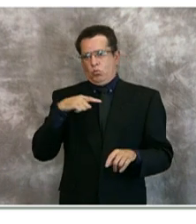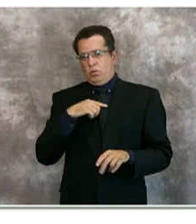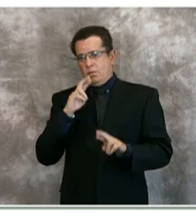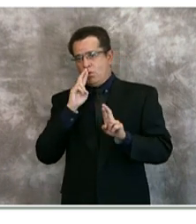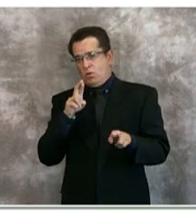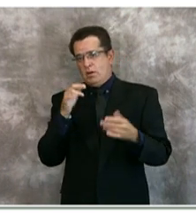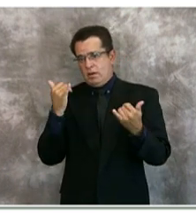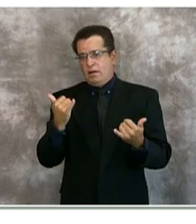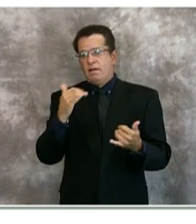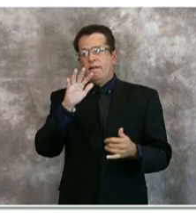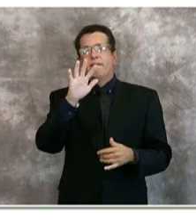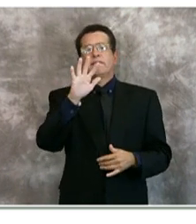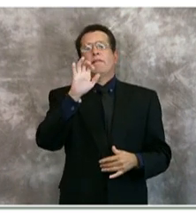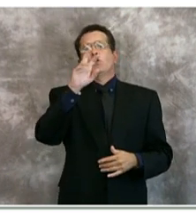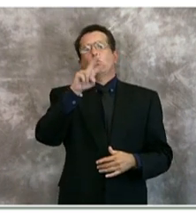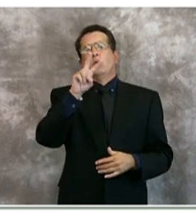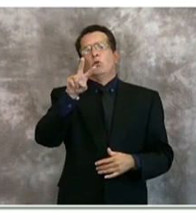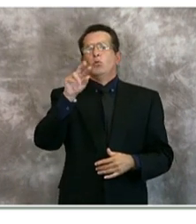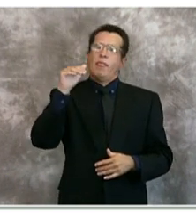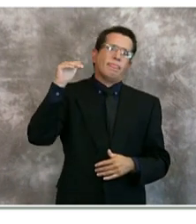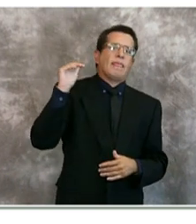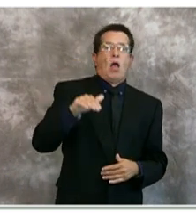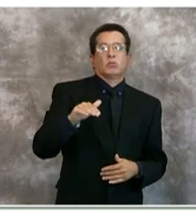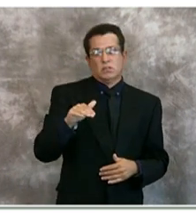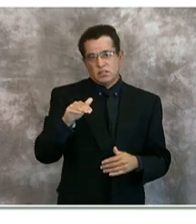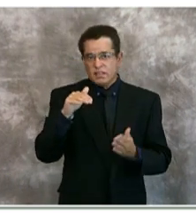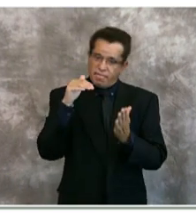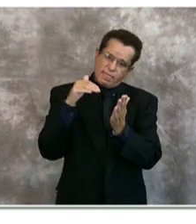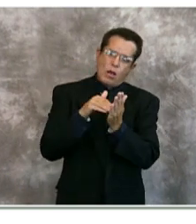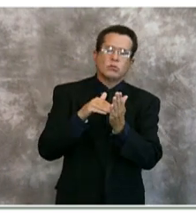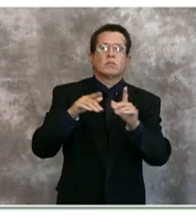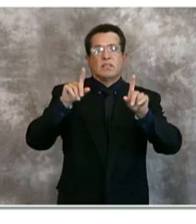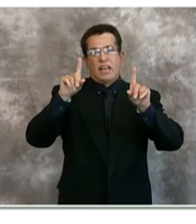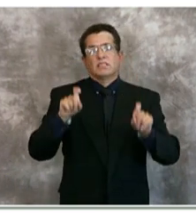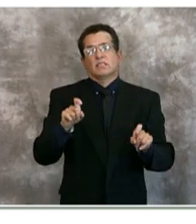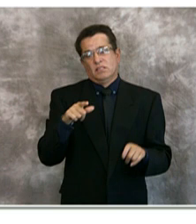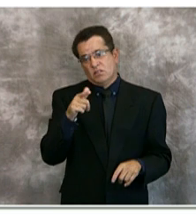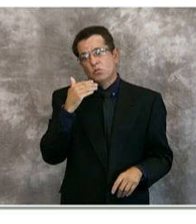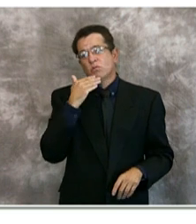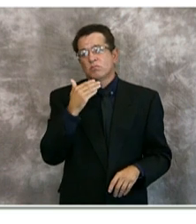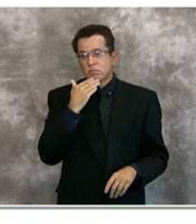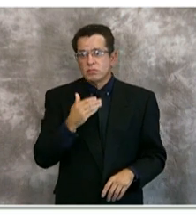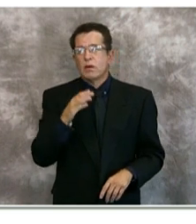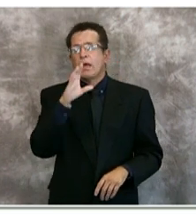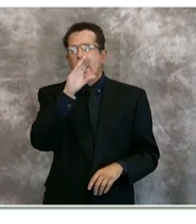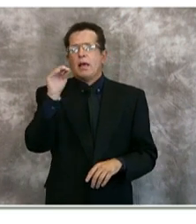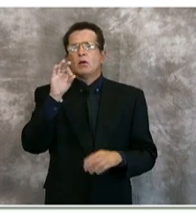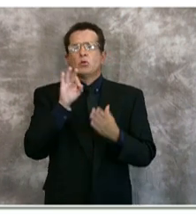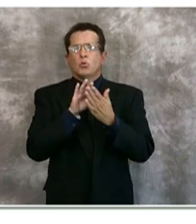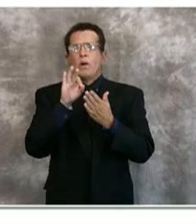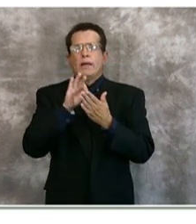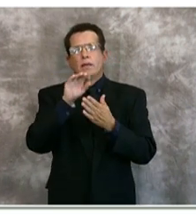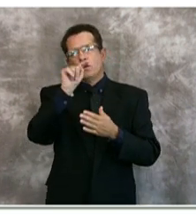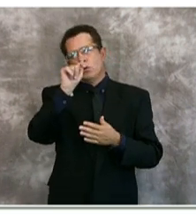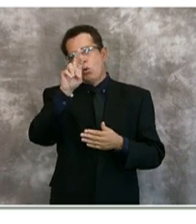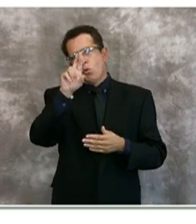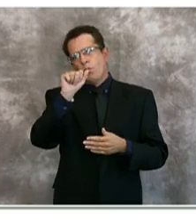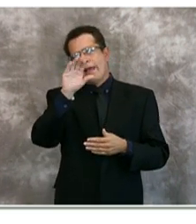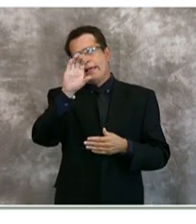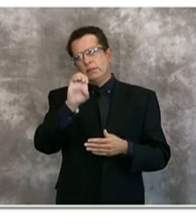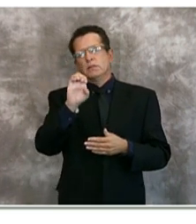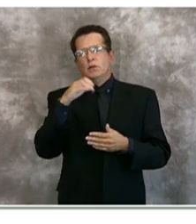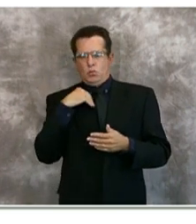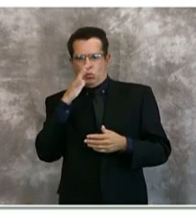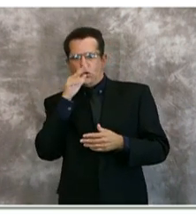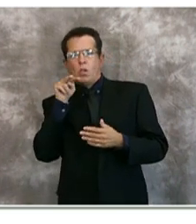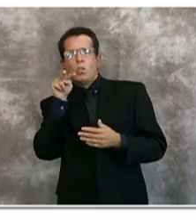now at 522,000 more than that. Under the tracing category, what you're going to see here is the 7-day